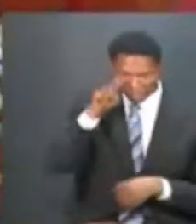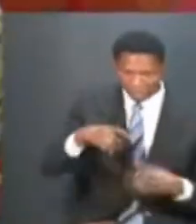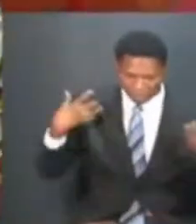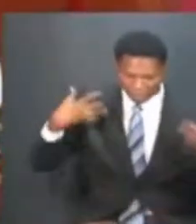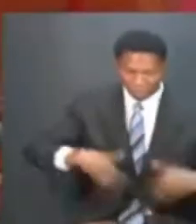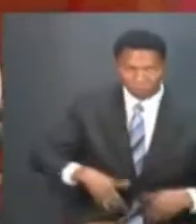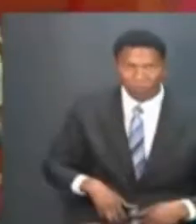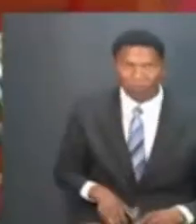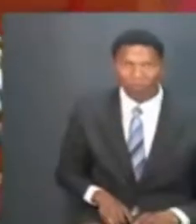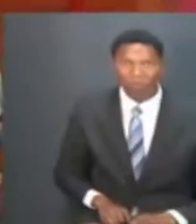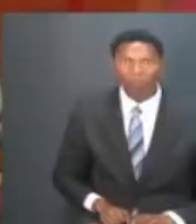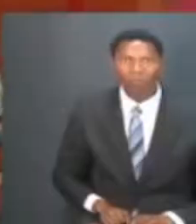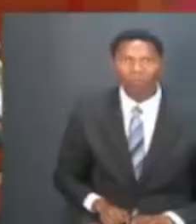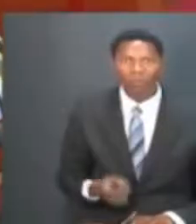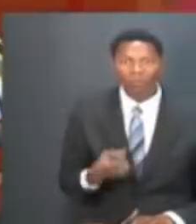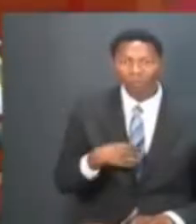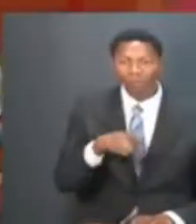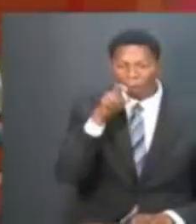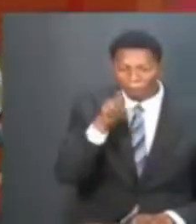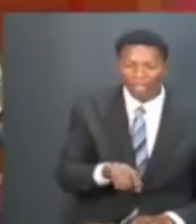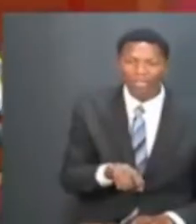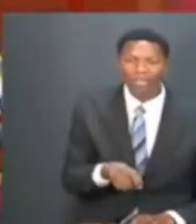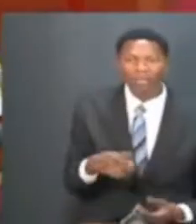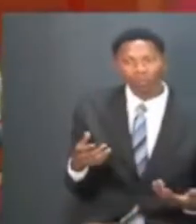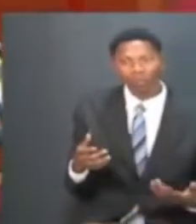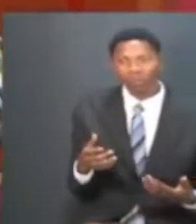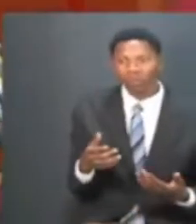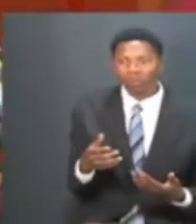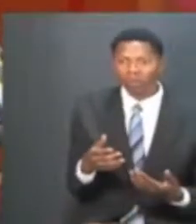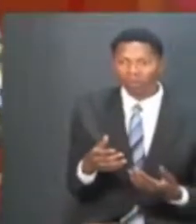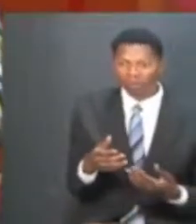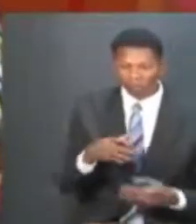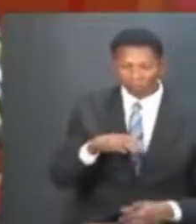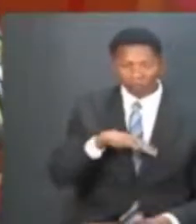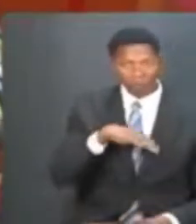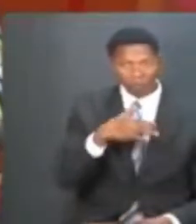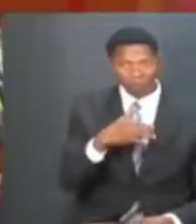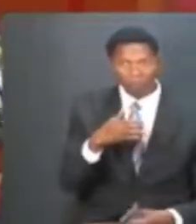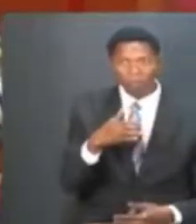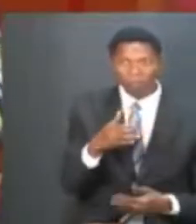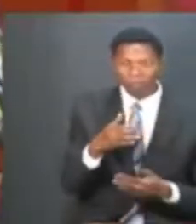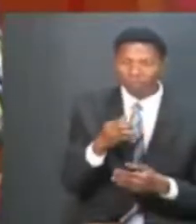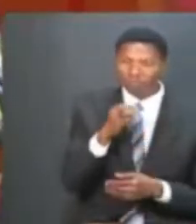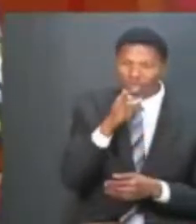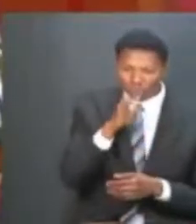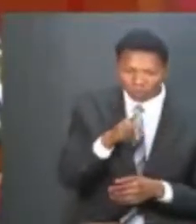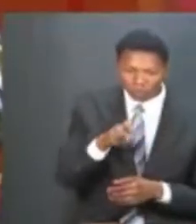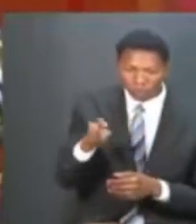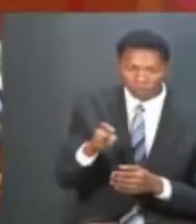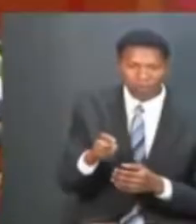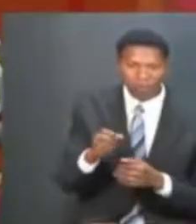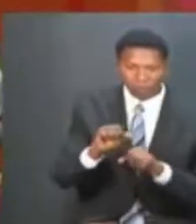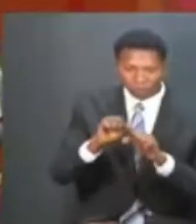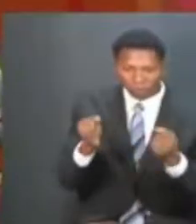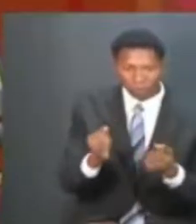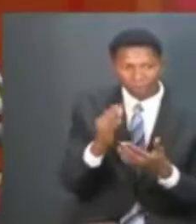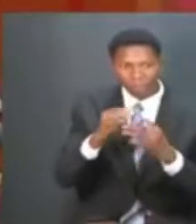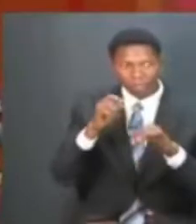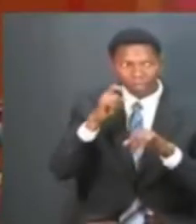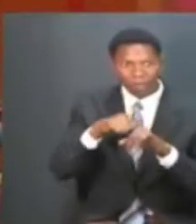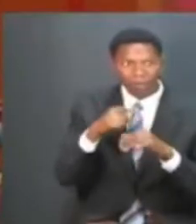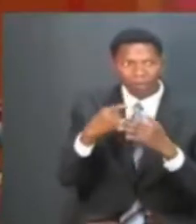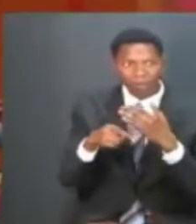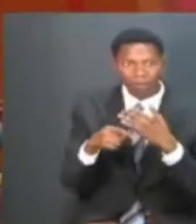to formalize, once again, Mr. Speaker, water transport system. It will take off even the pressure on our